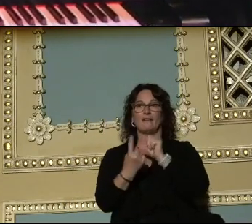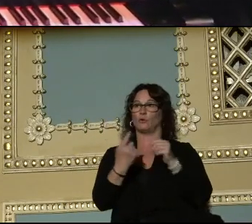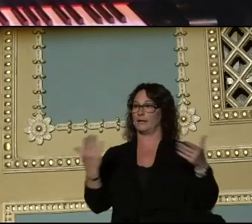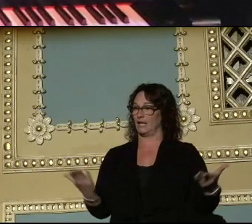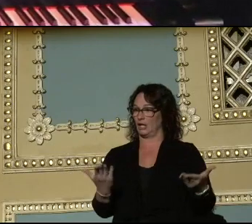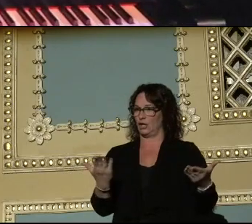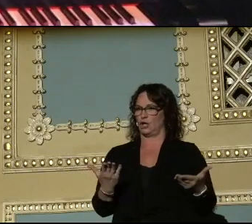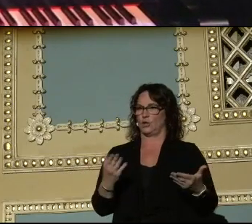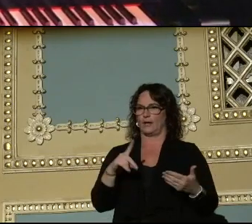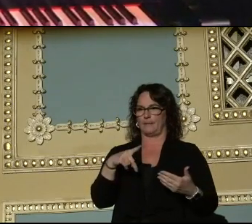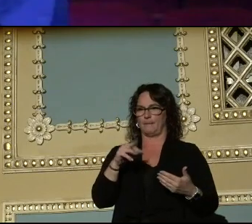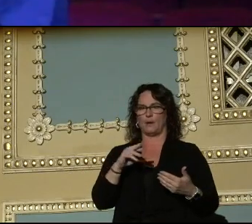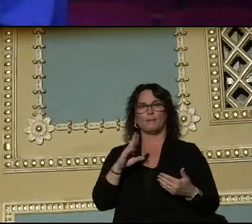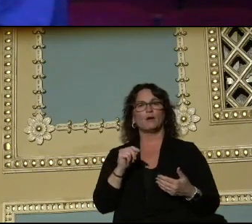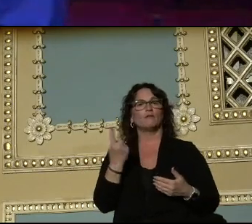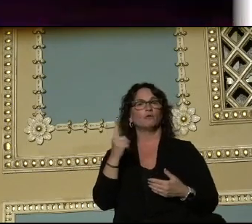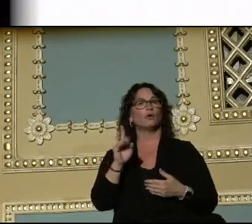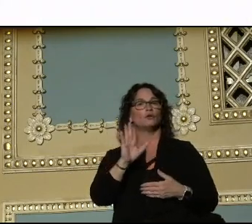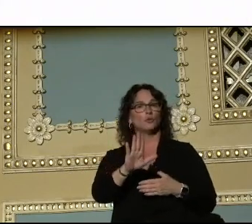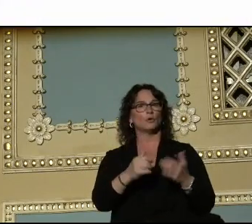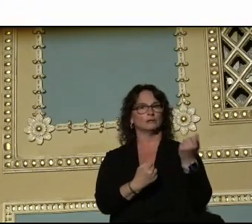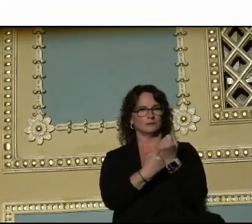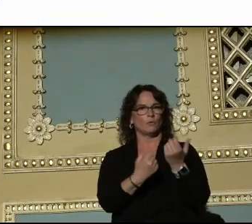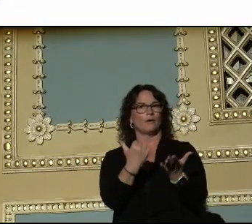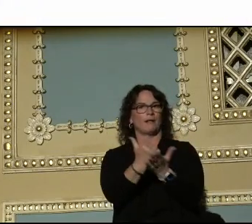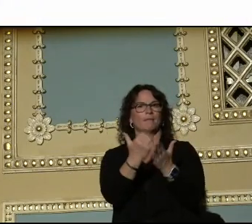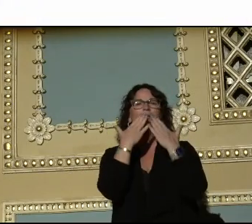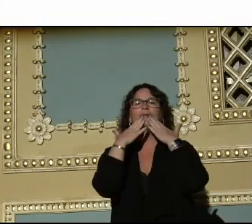support and your help. Thank you.